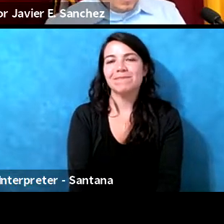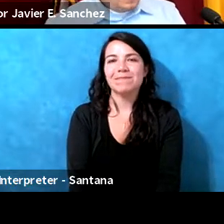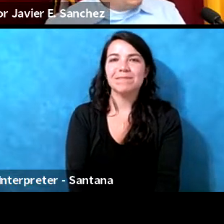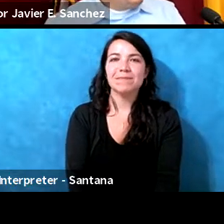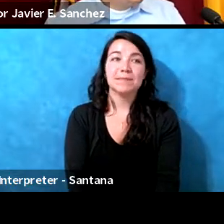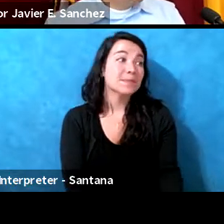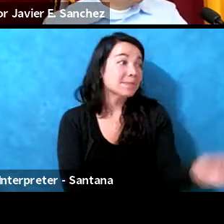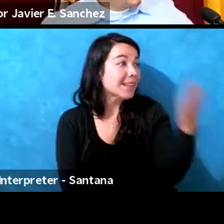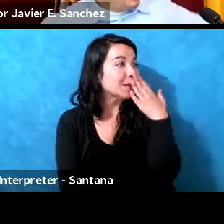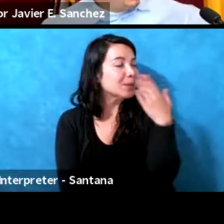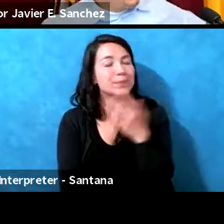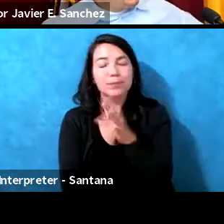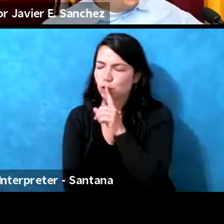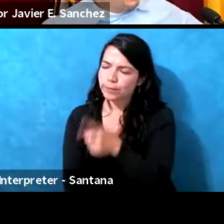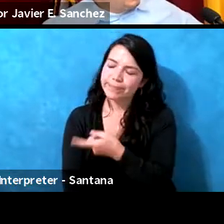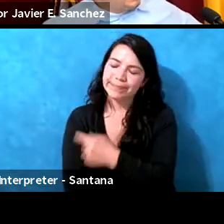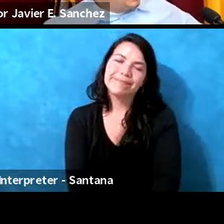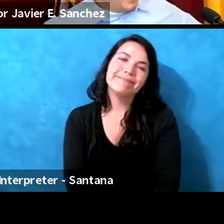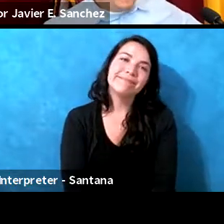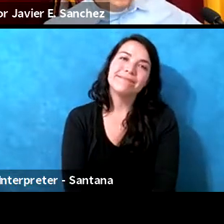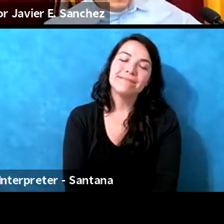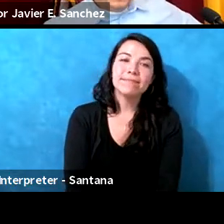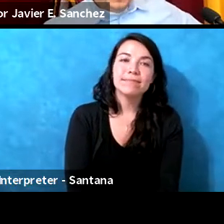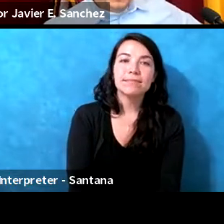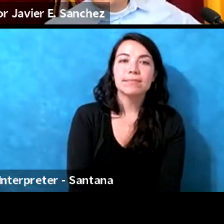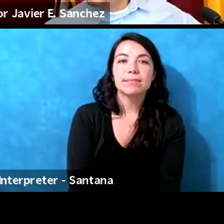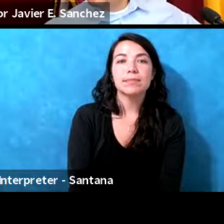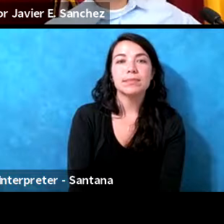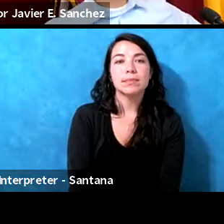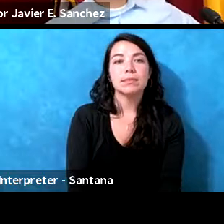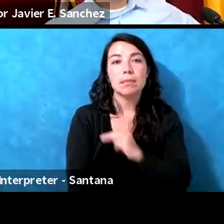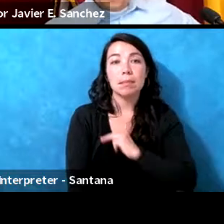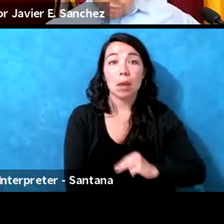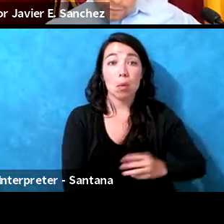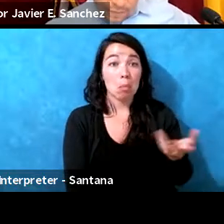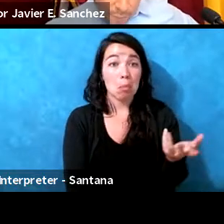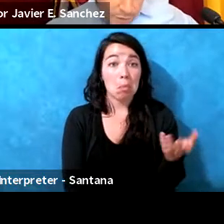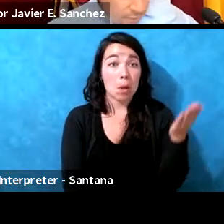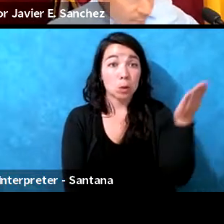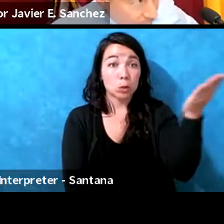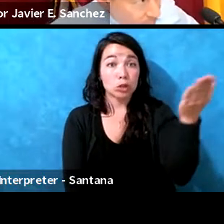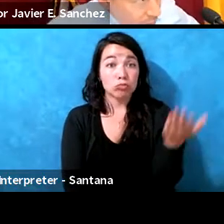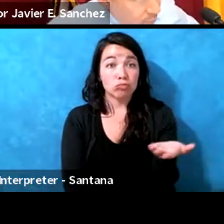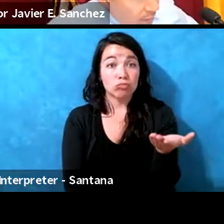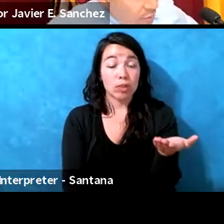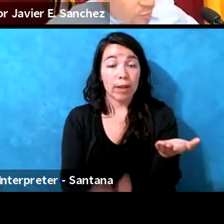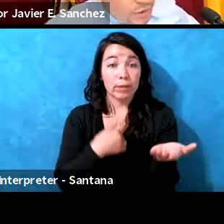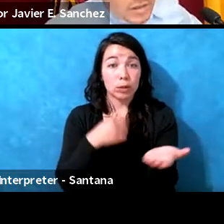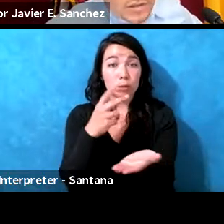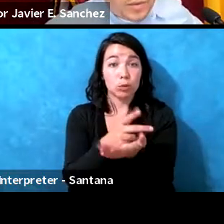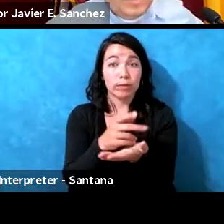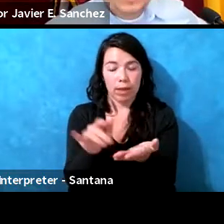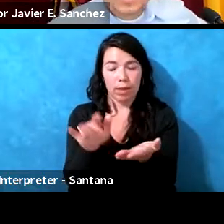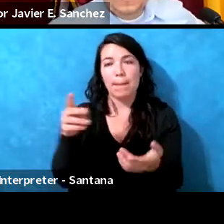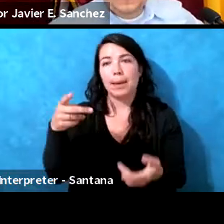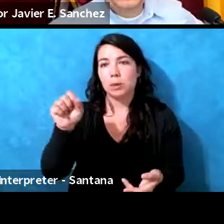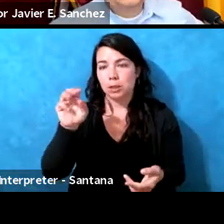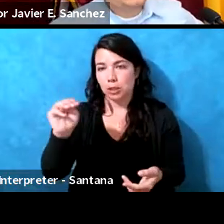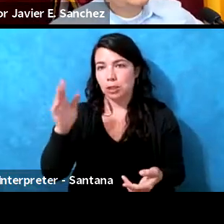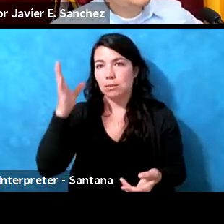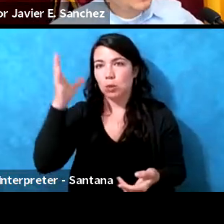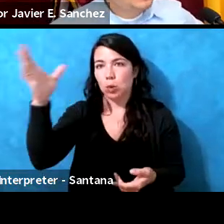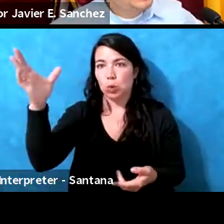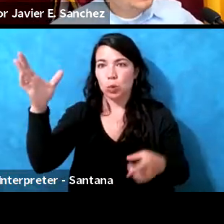Thank you, Jessica. You're welcome. All right, very good. So we have a motion on the floor for the approval of the budget from Councillor Peggy Sue Martinez with a second